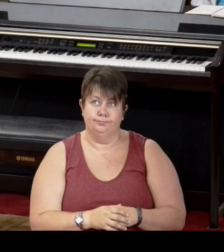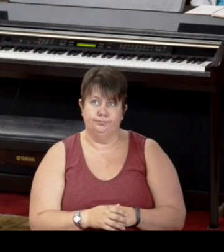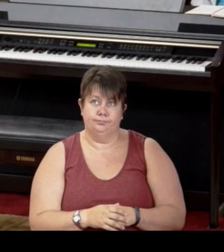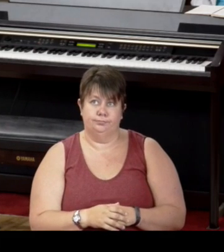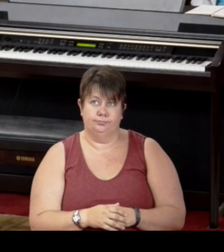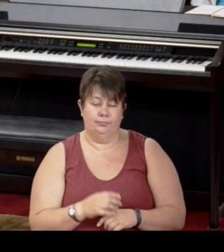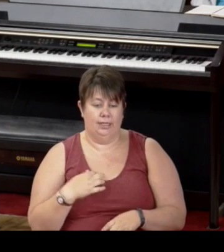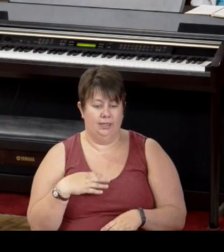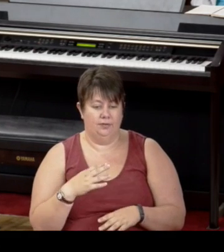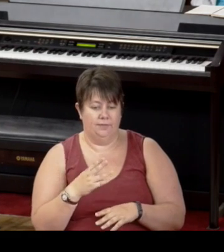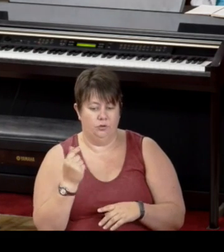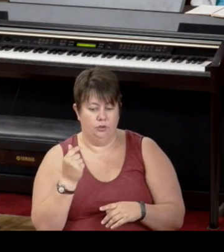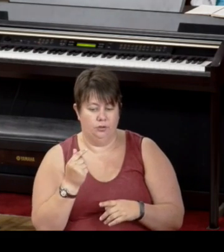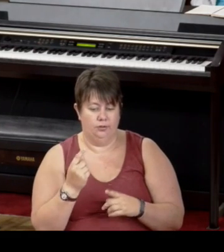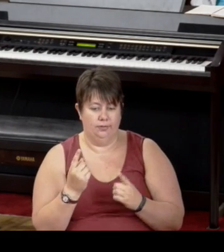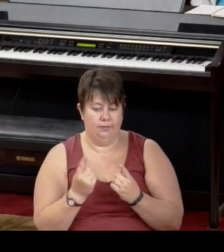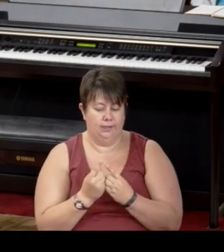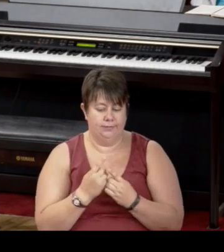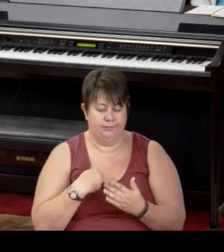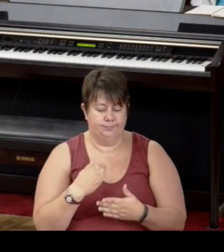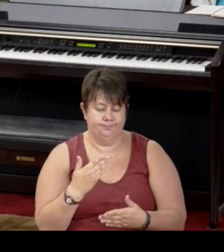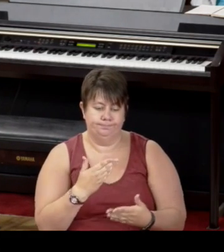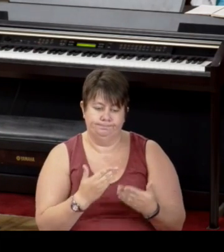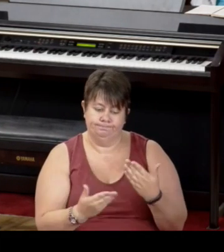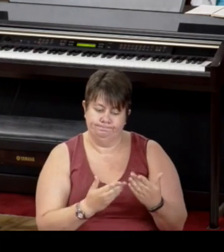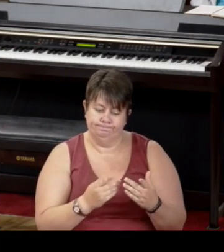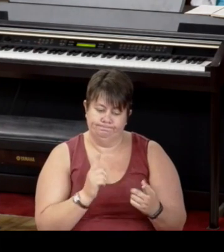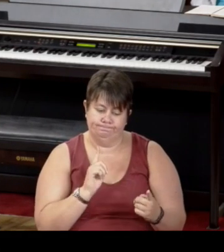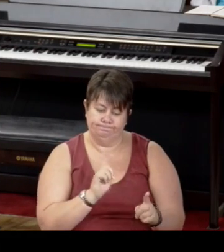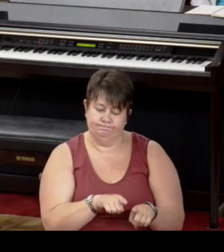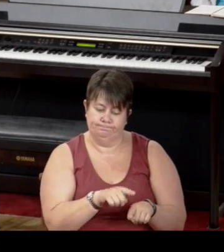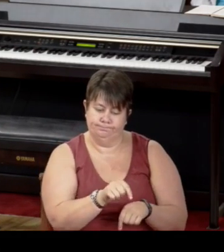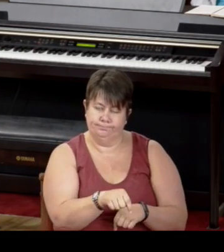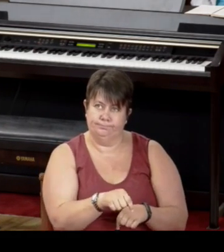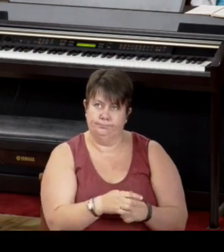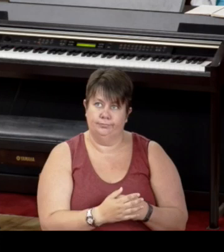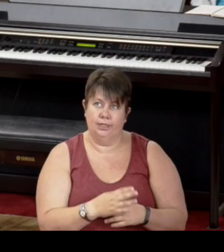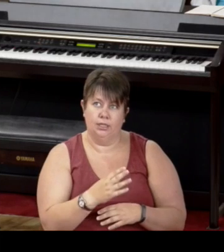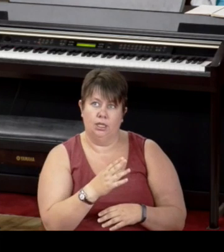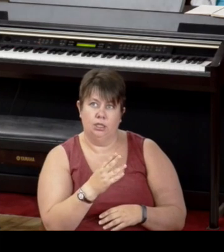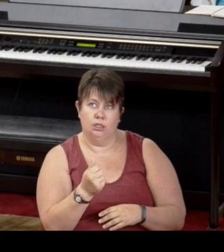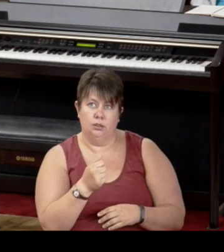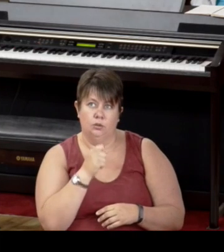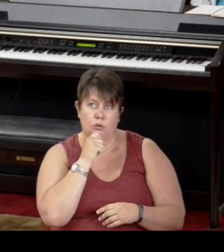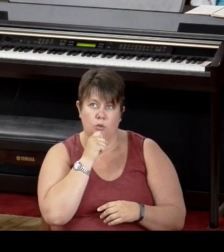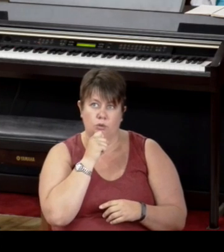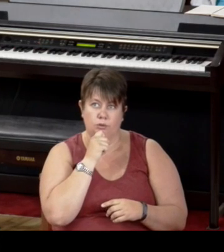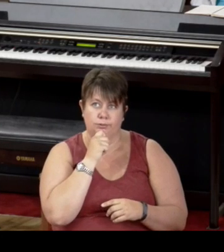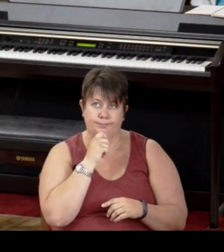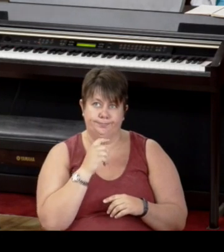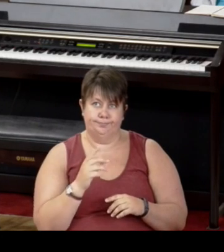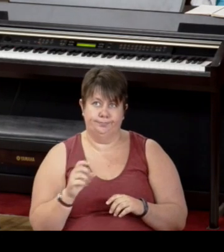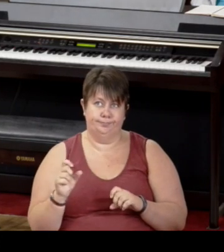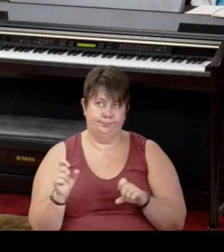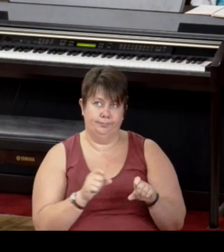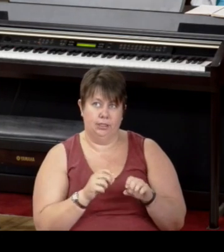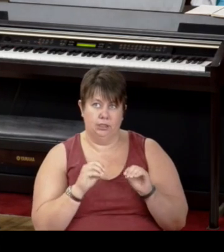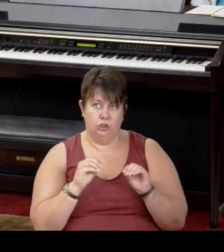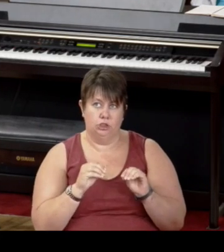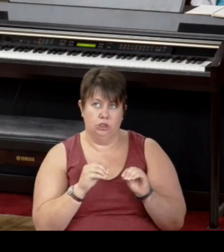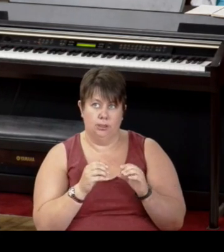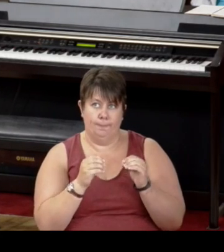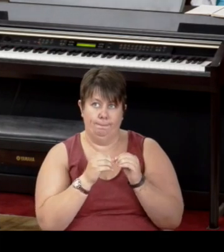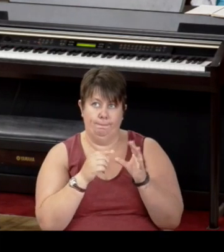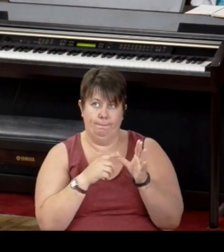Nevertheless, I have a few things against you. There are some among you who hold to the teaching of Balaam,